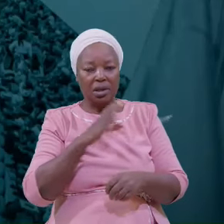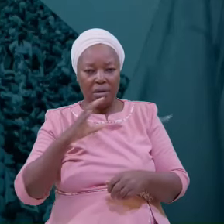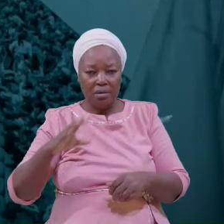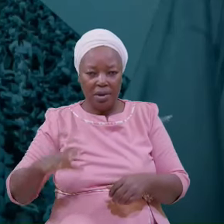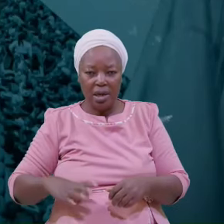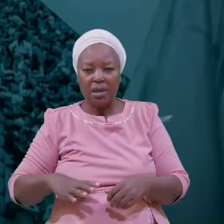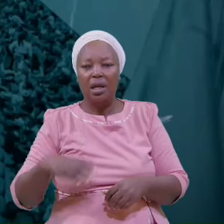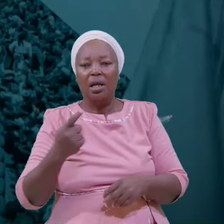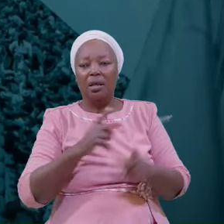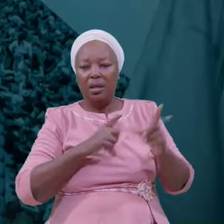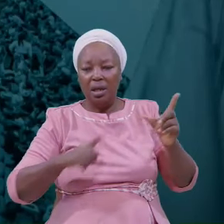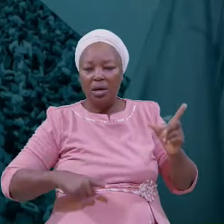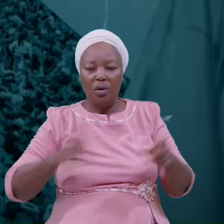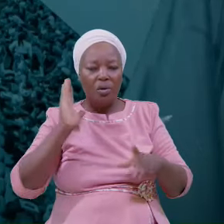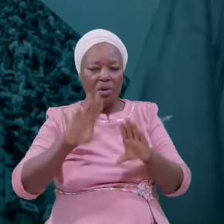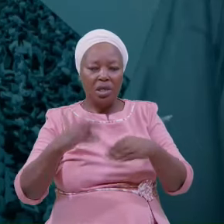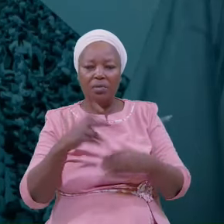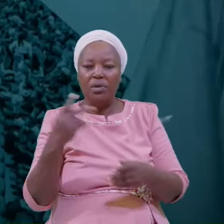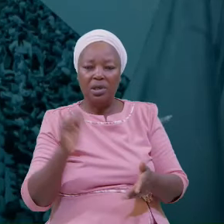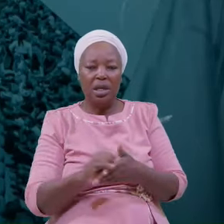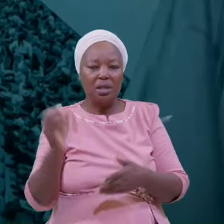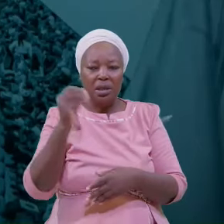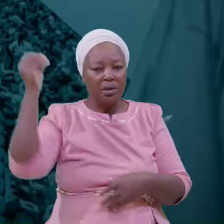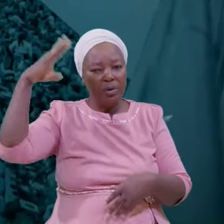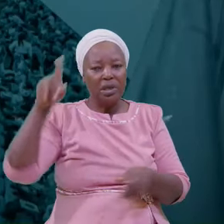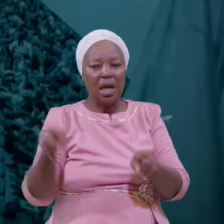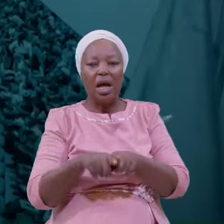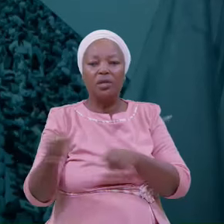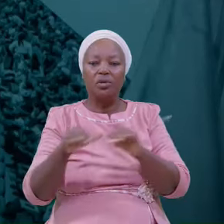give you grace as you do this clearly.